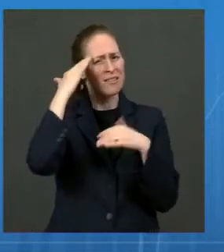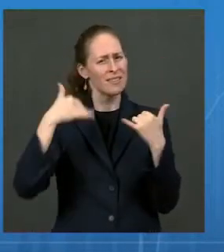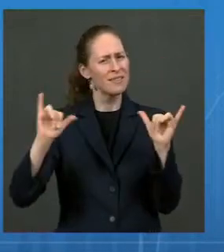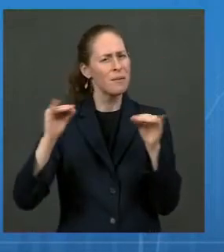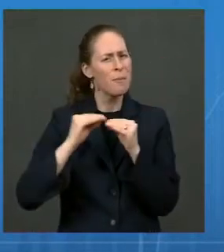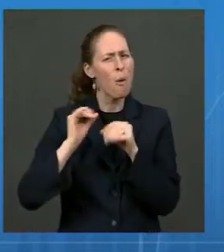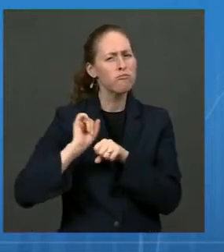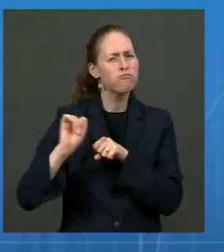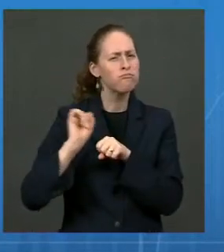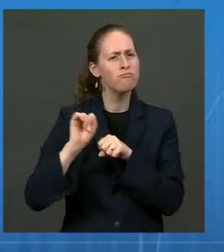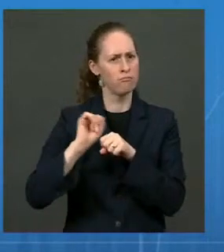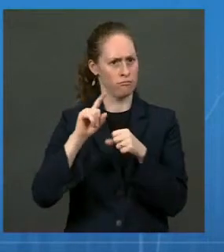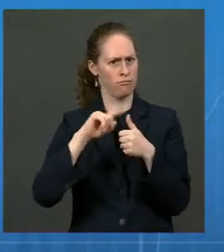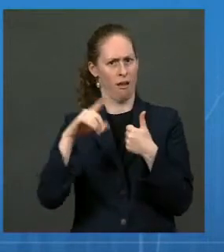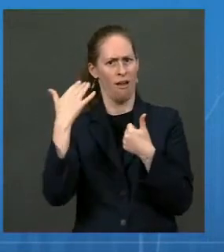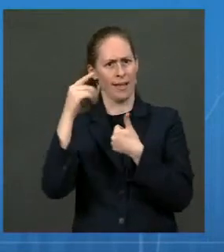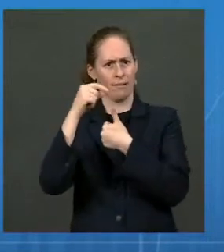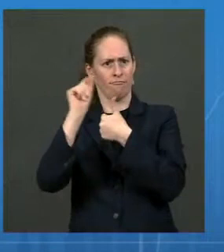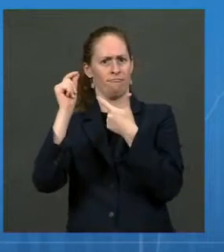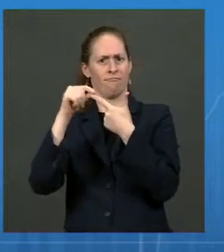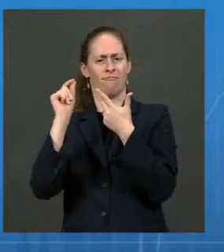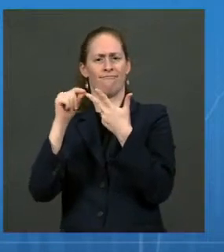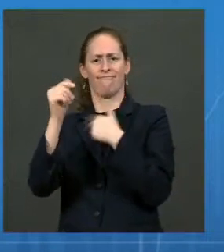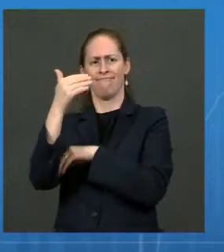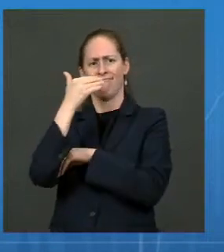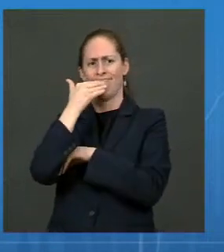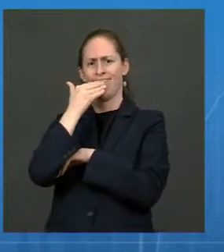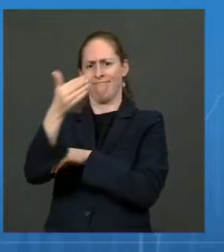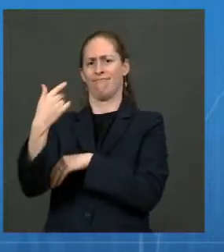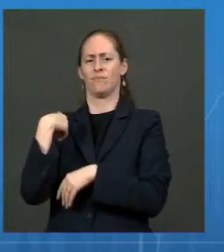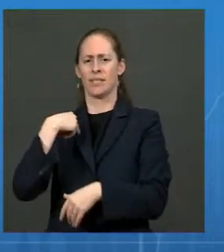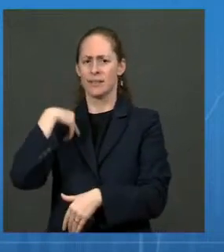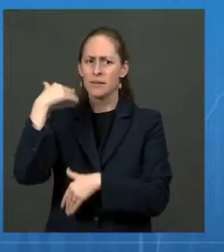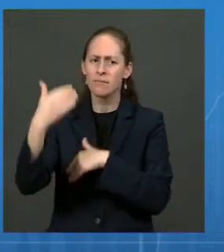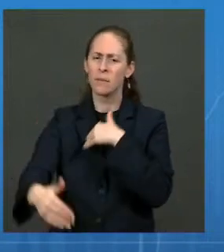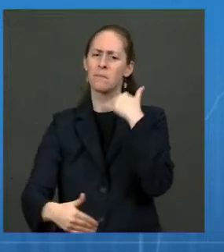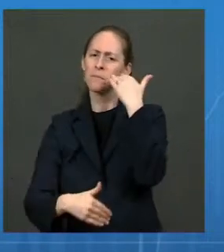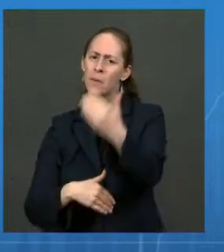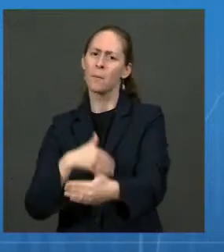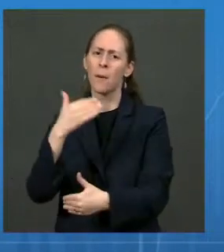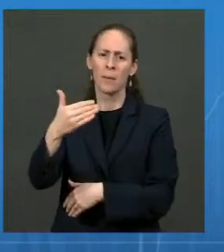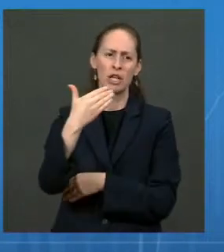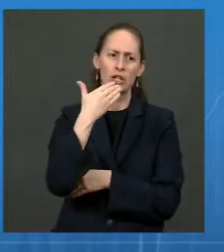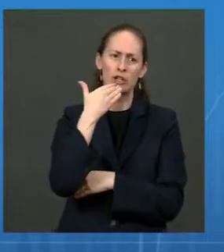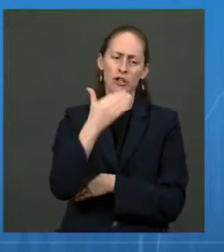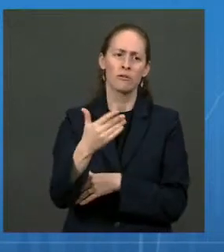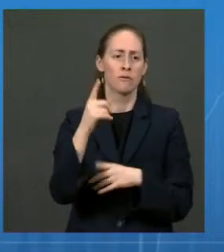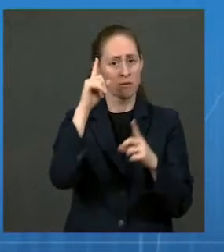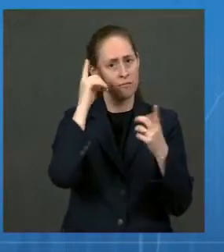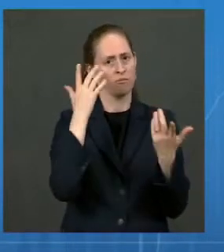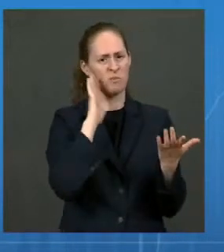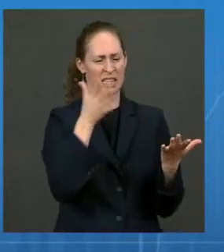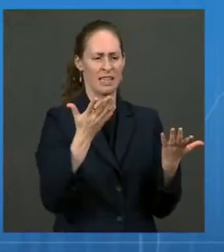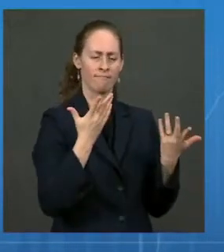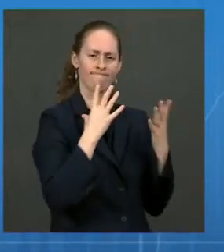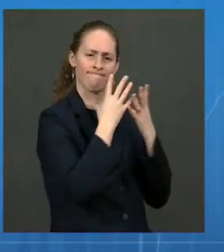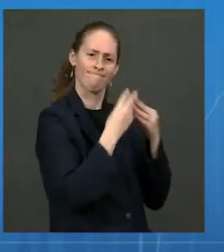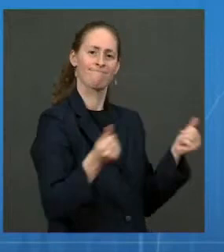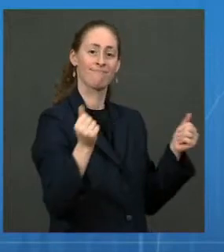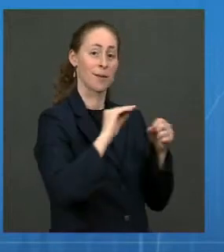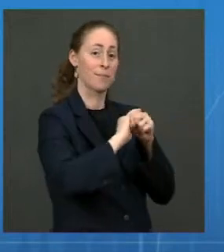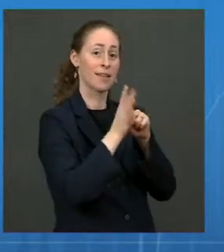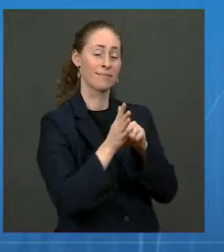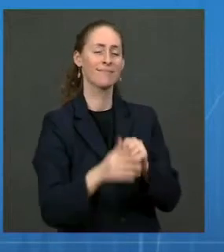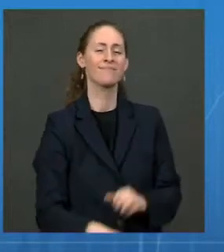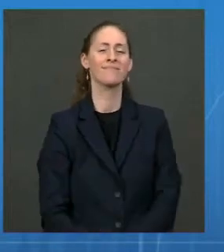these milestones represent critical progress and show we are on the right track in our fight against the virus. With that, let me